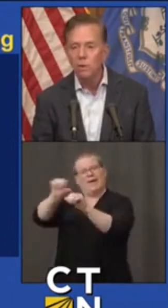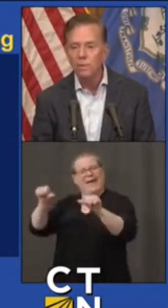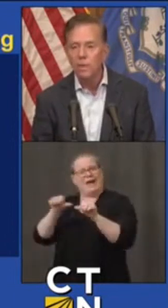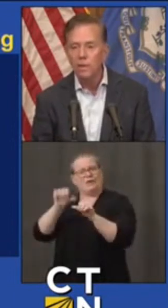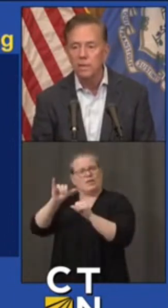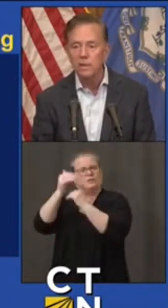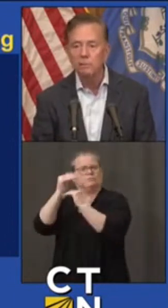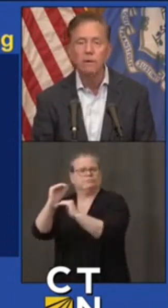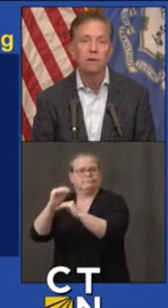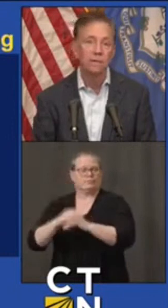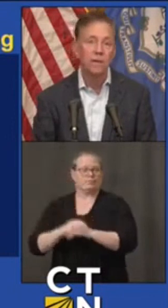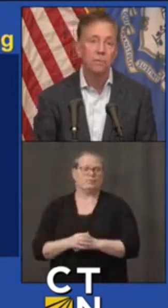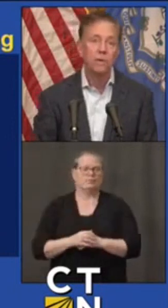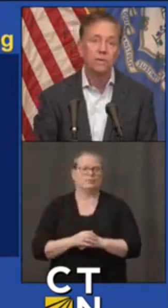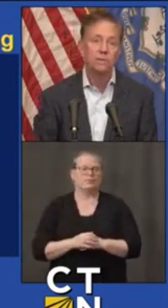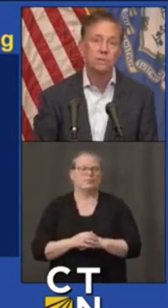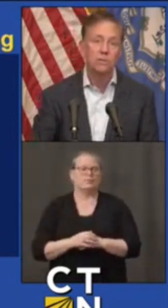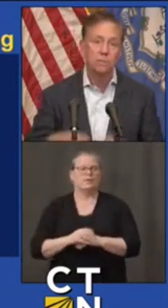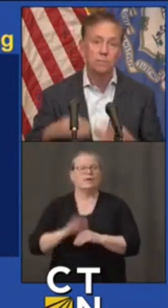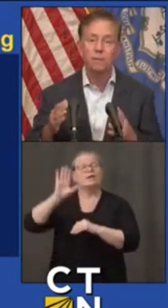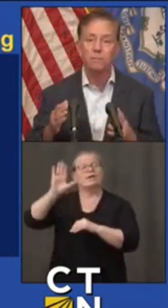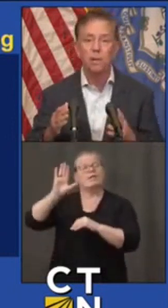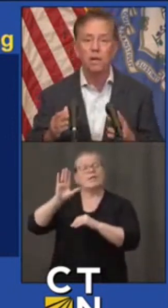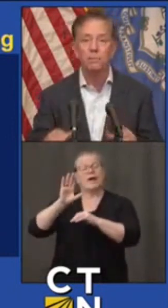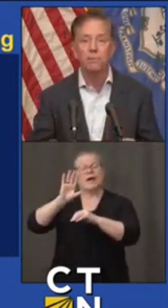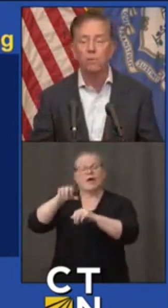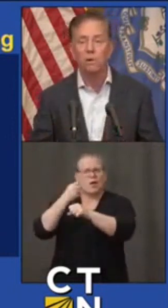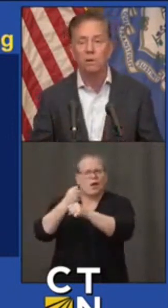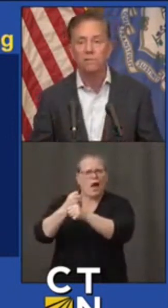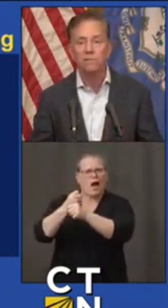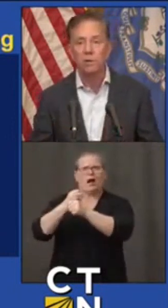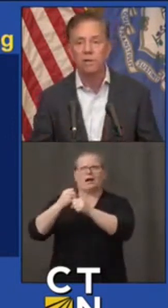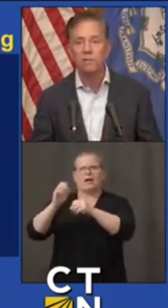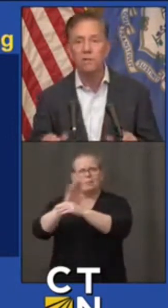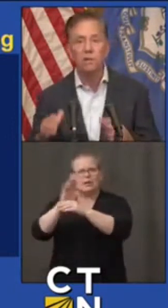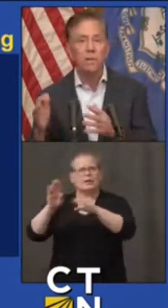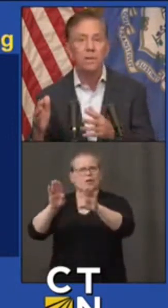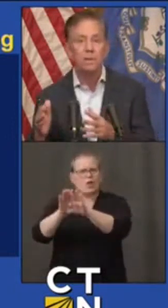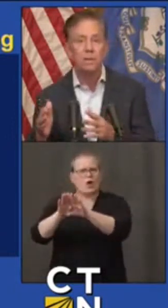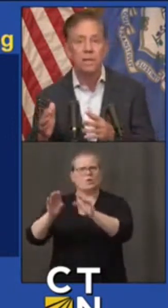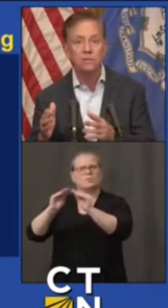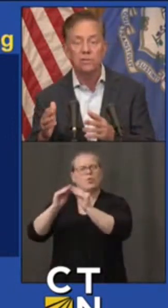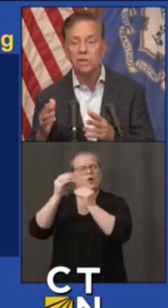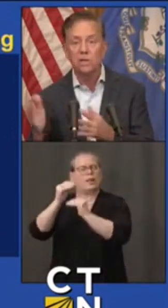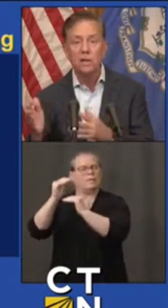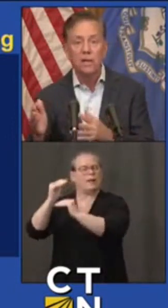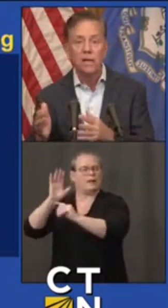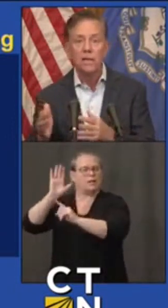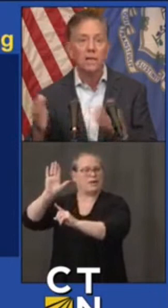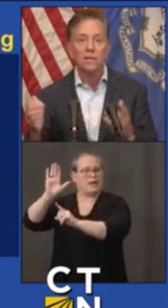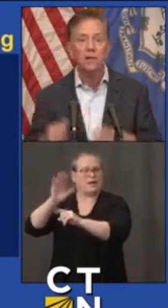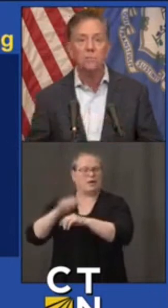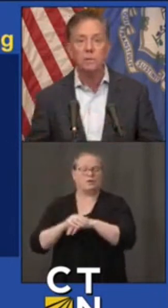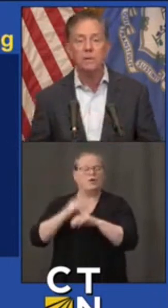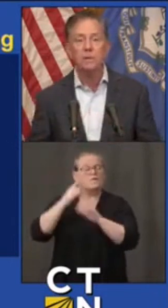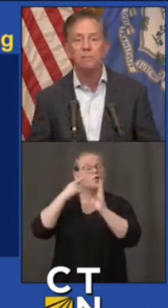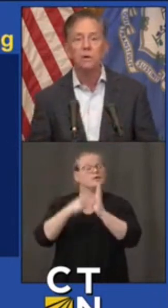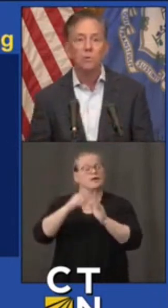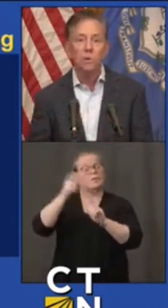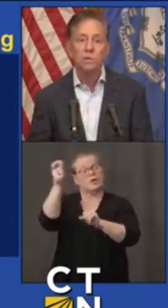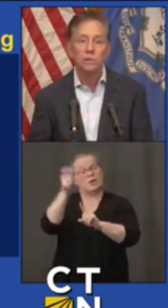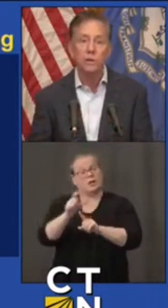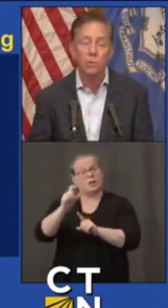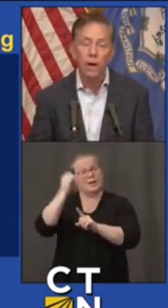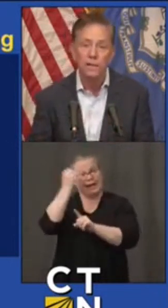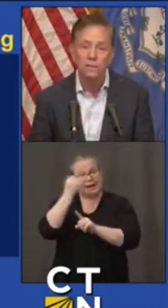more limited, I think for reasons I implied before. They've tried even to limit things in Italy, and there have been